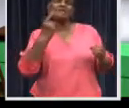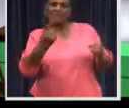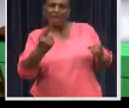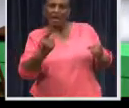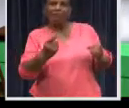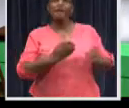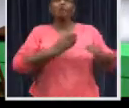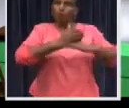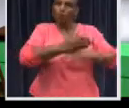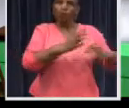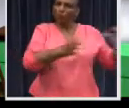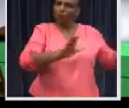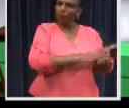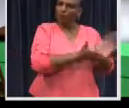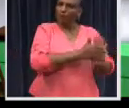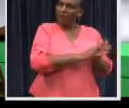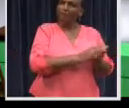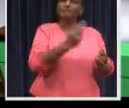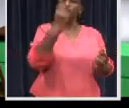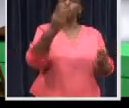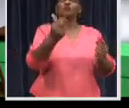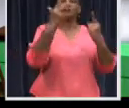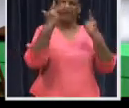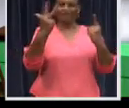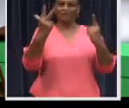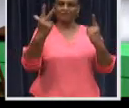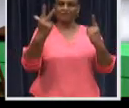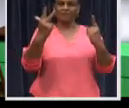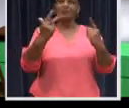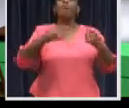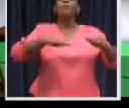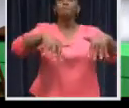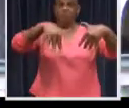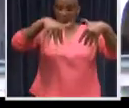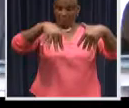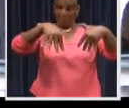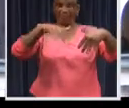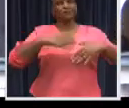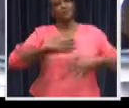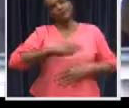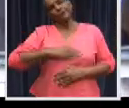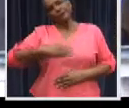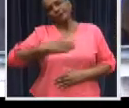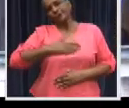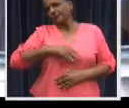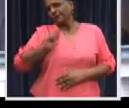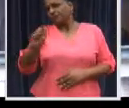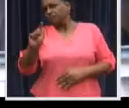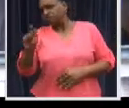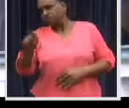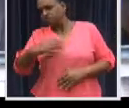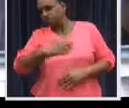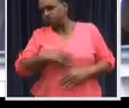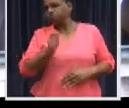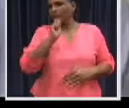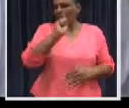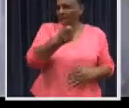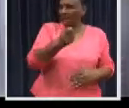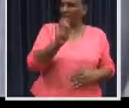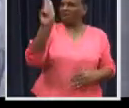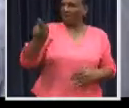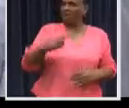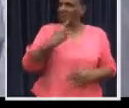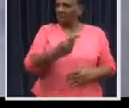Hoefdraad said yesterday during the continuation of the budget debate for 2018. The Parliament had reacted with mixed feelings to